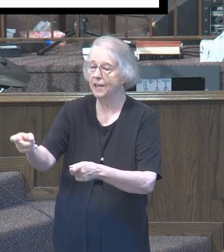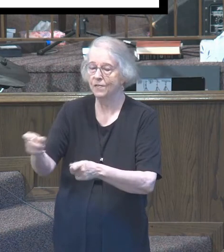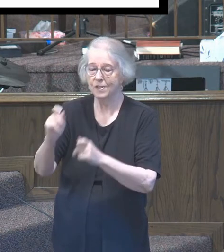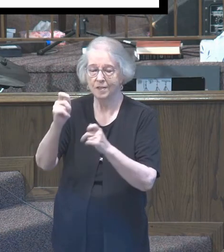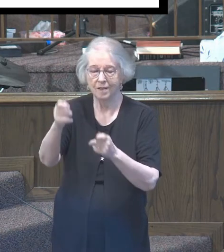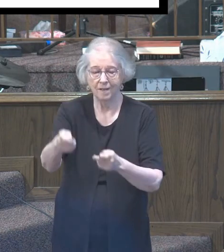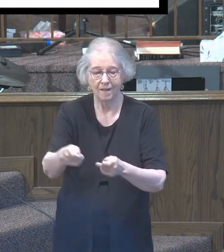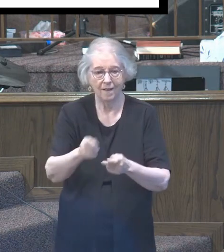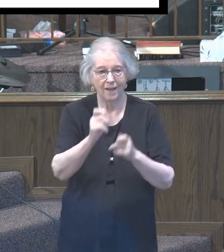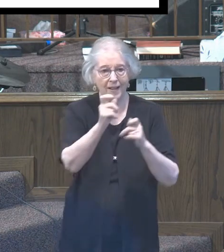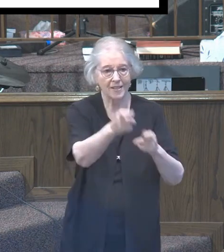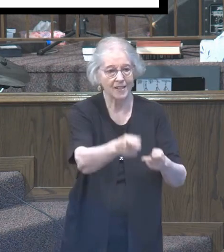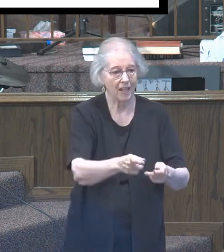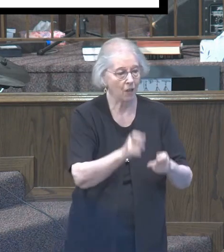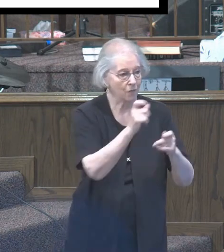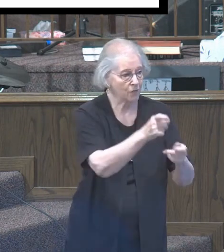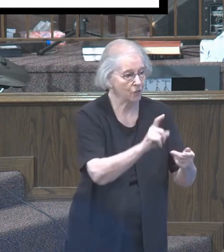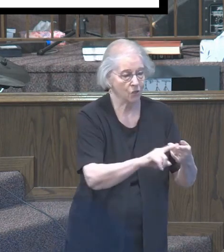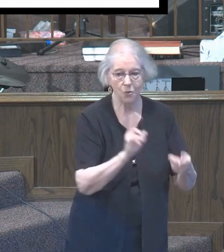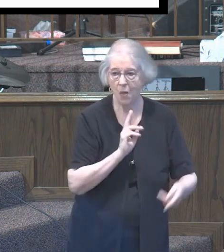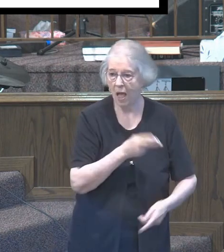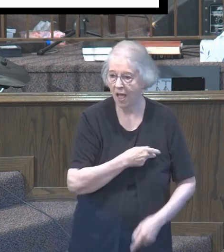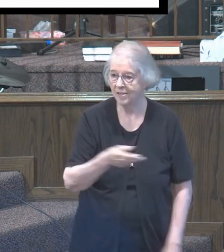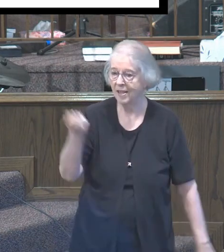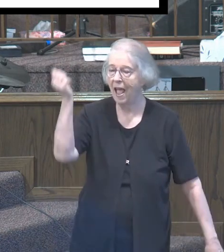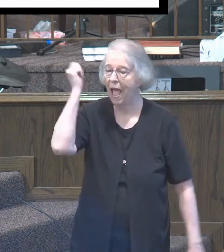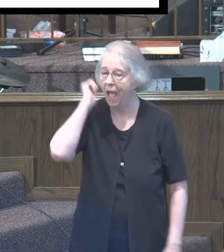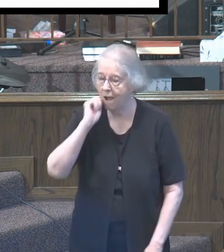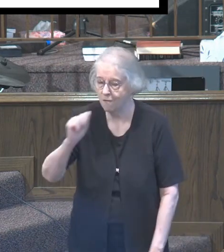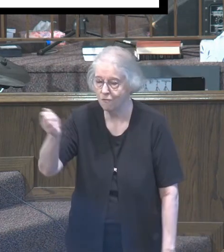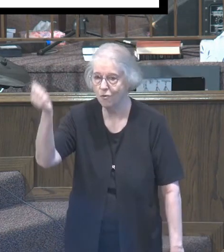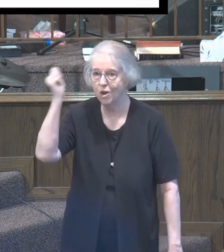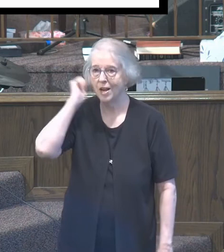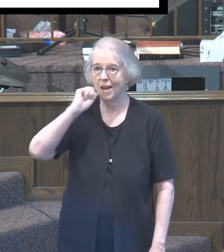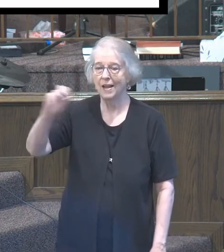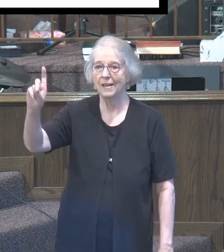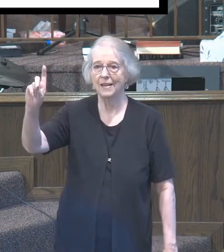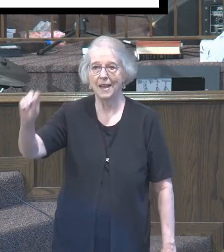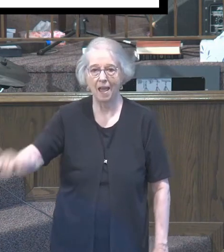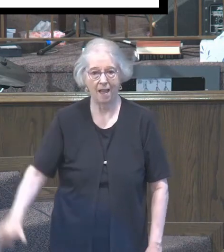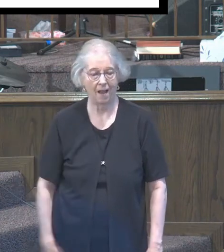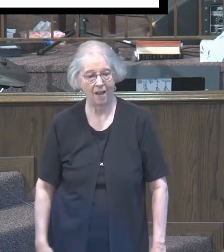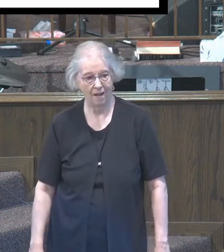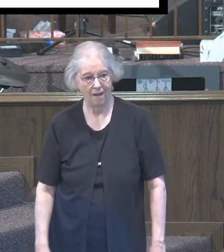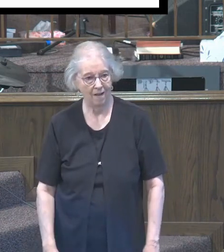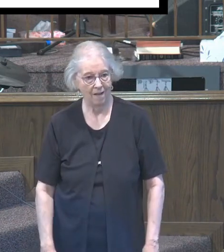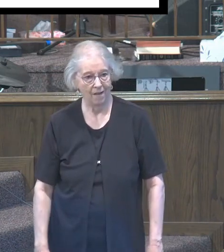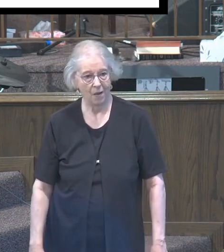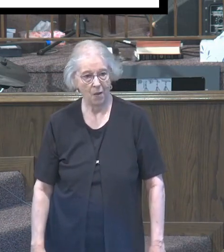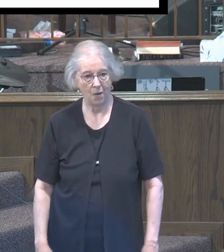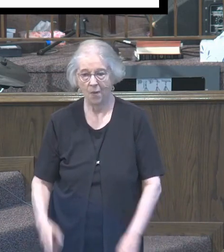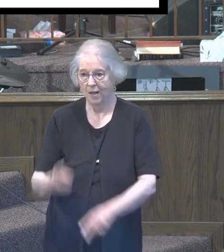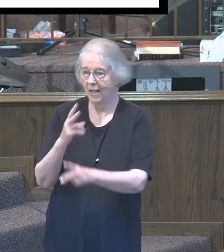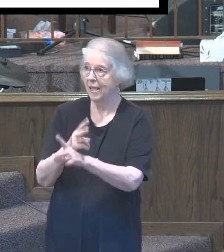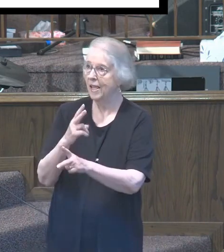he works fuss over these things, but you know both God and how he works. Steep your life in